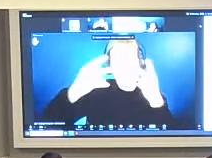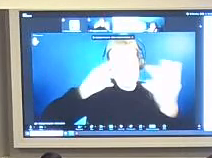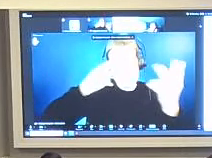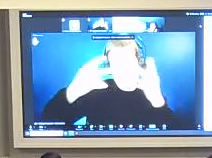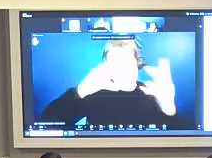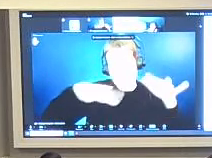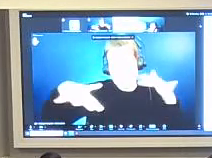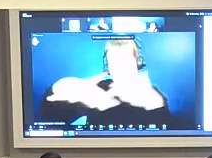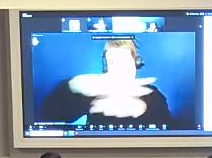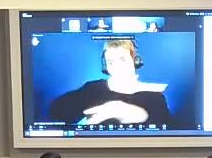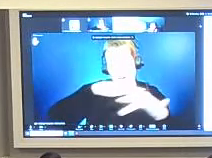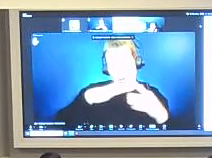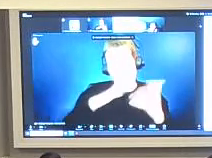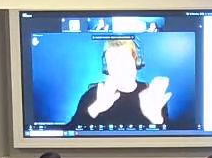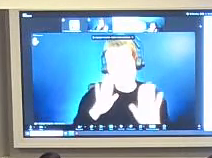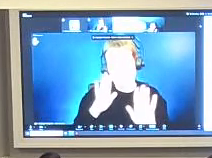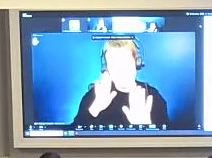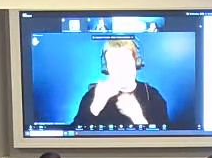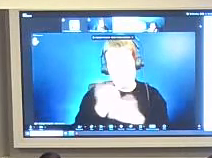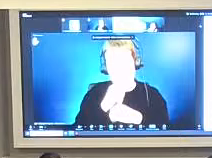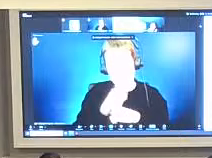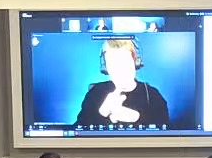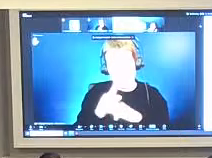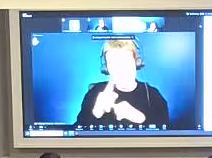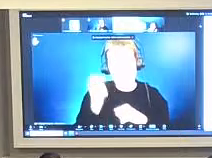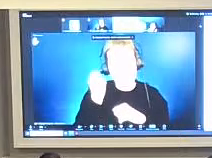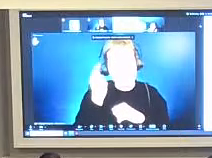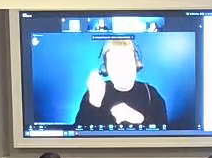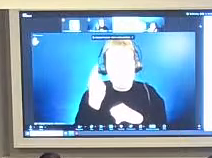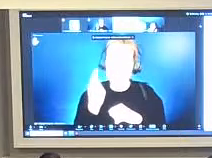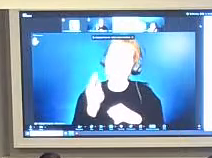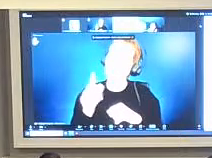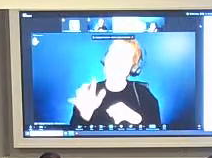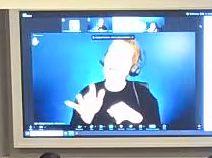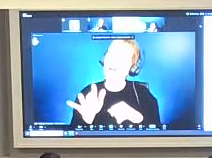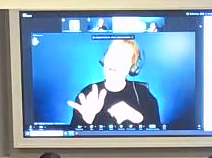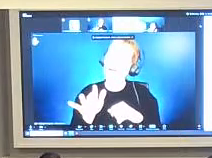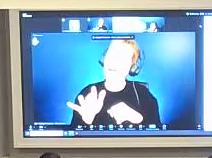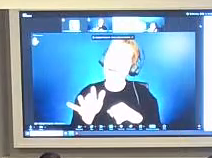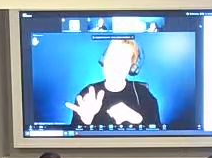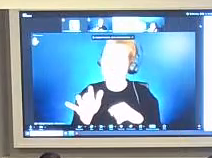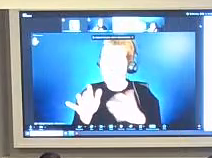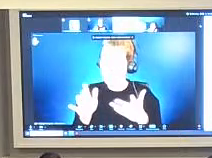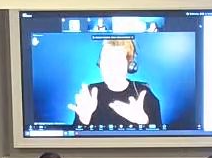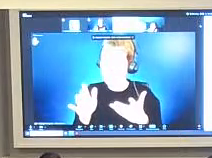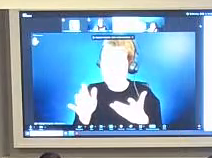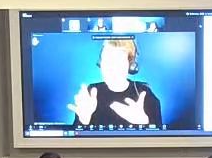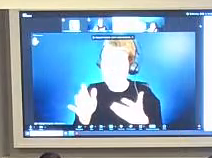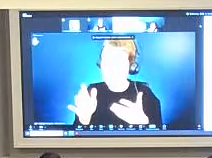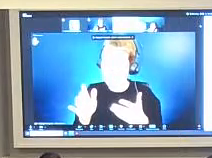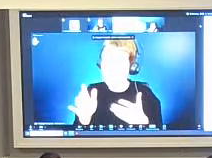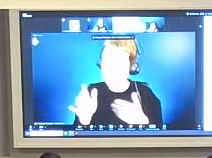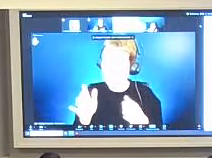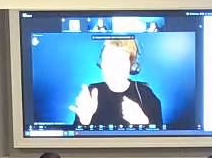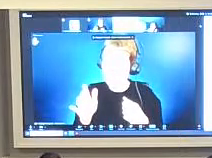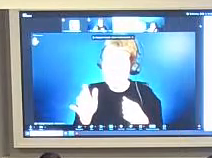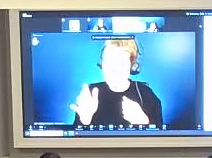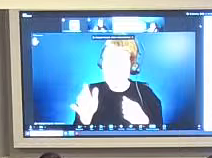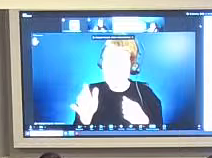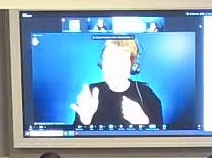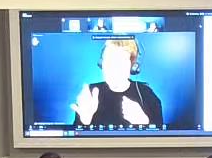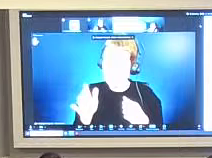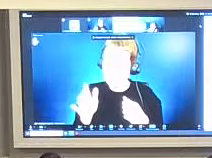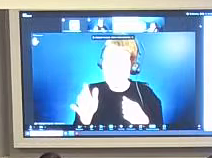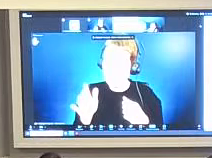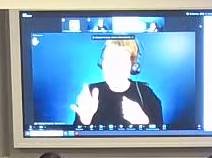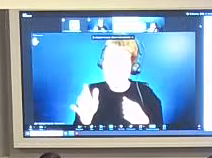campus. But yes, I was even fearful when Michael had his a little wheelchair because the